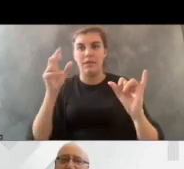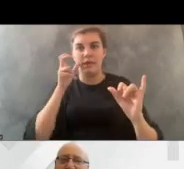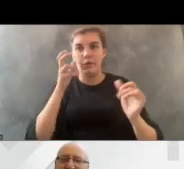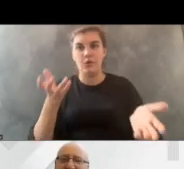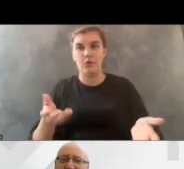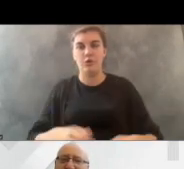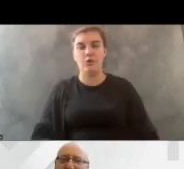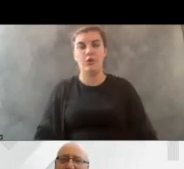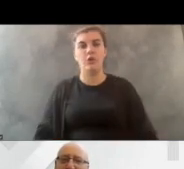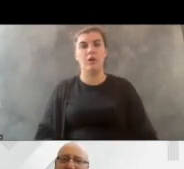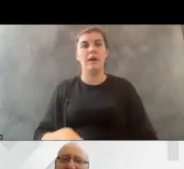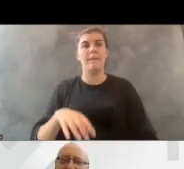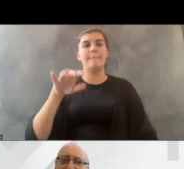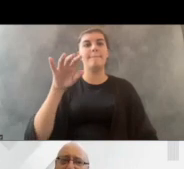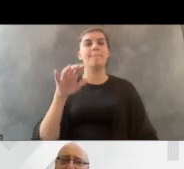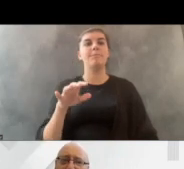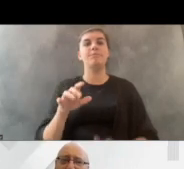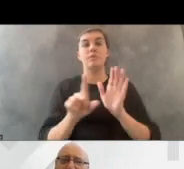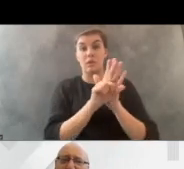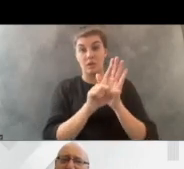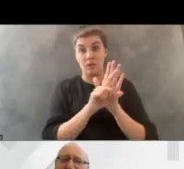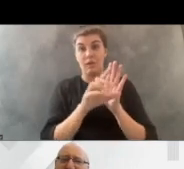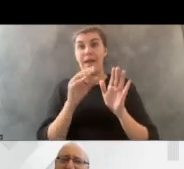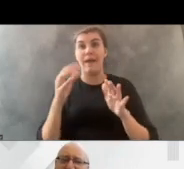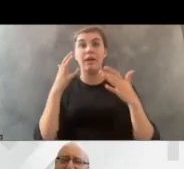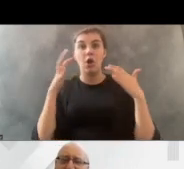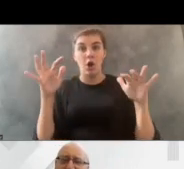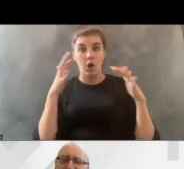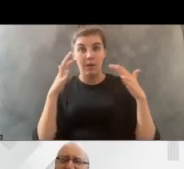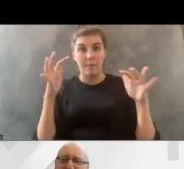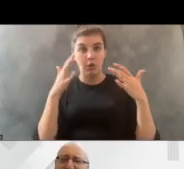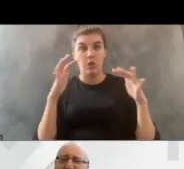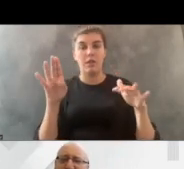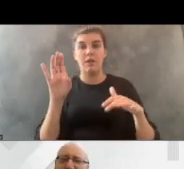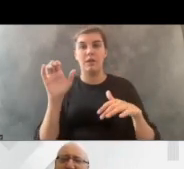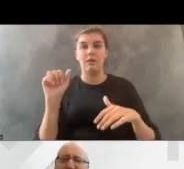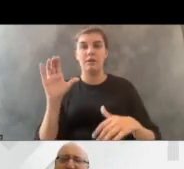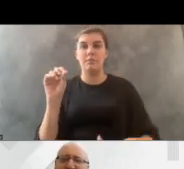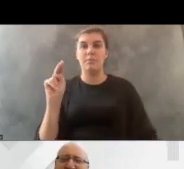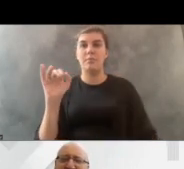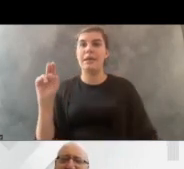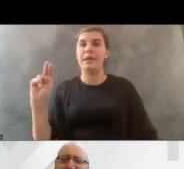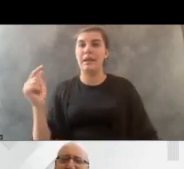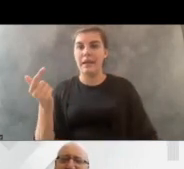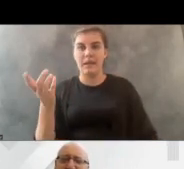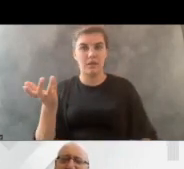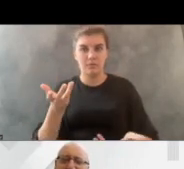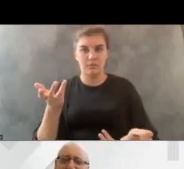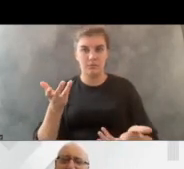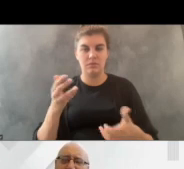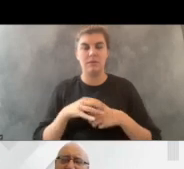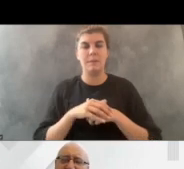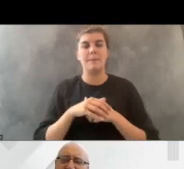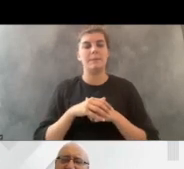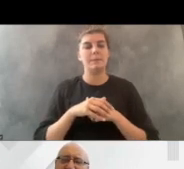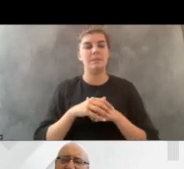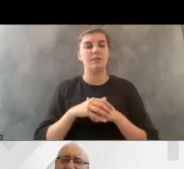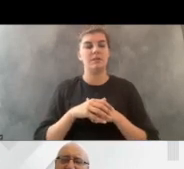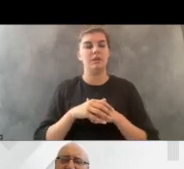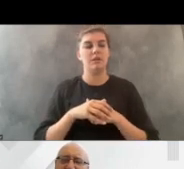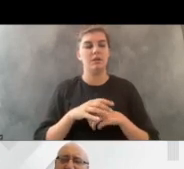of the furthest associated crosswalk line from the center of the intersection. So in this case,